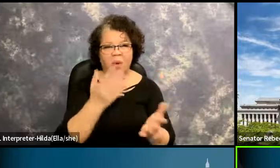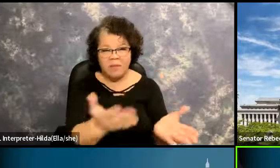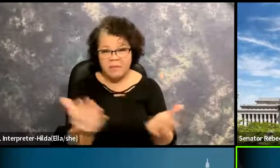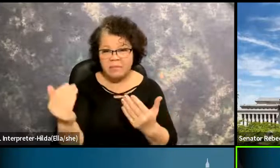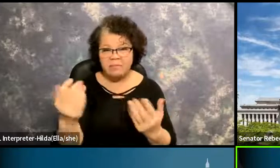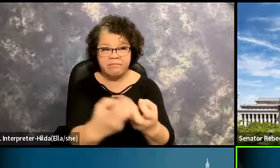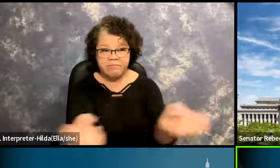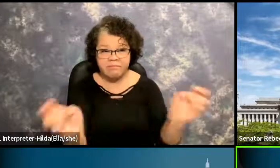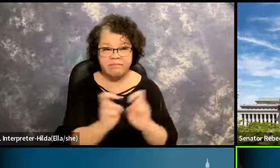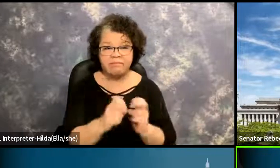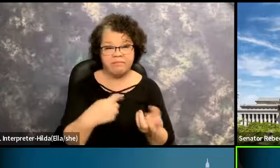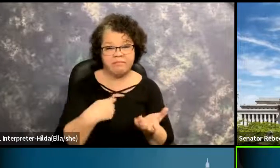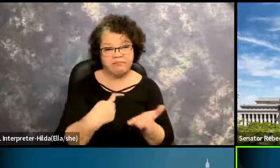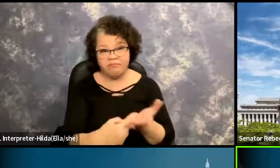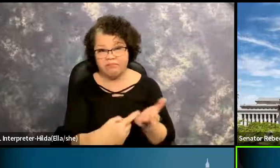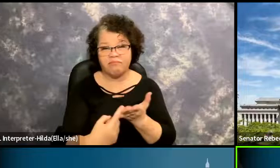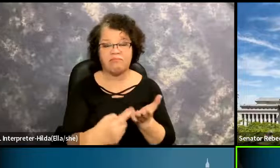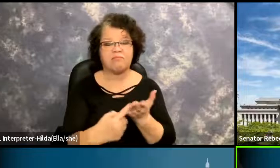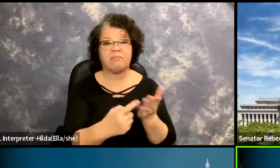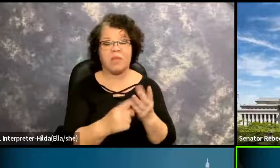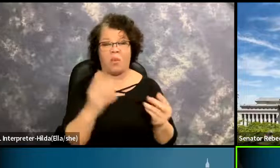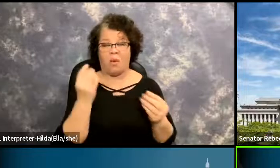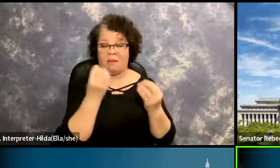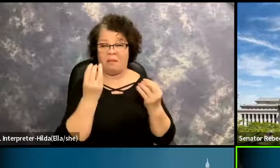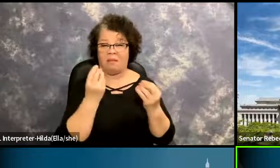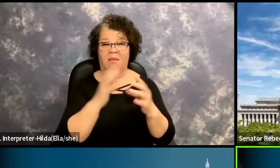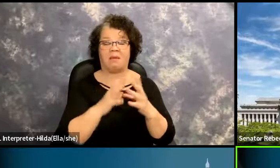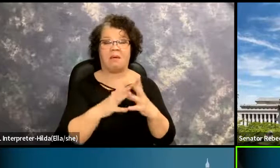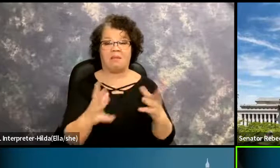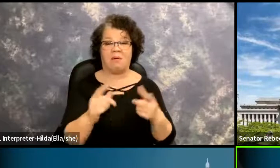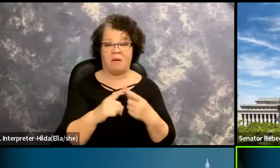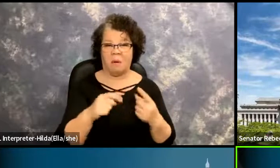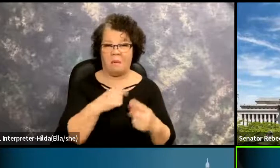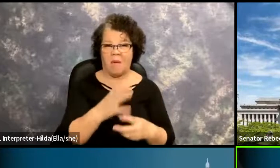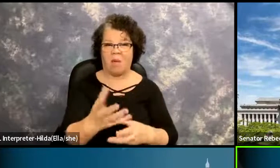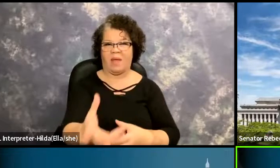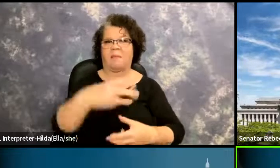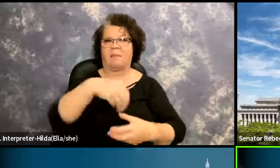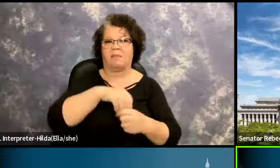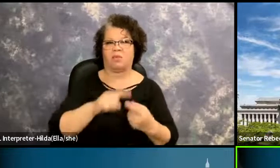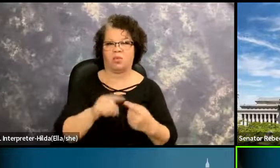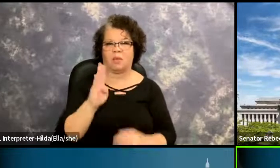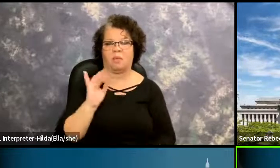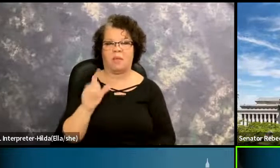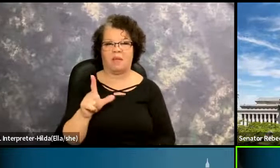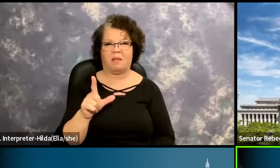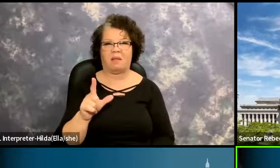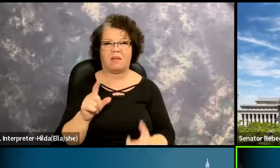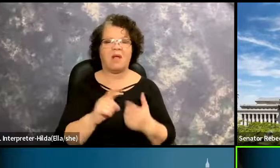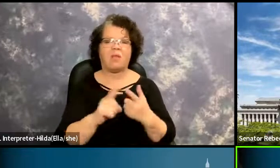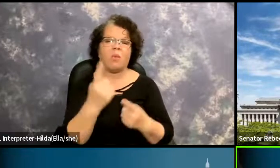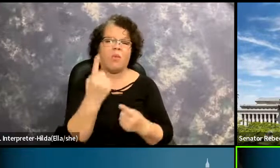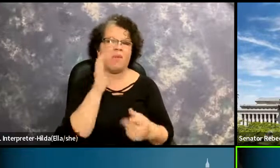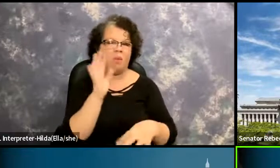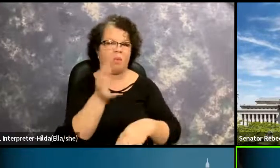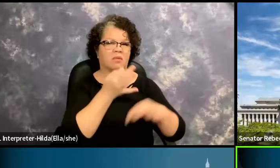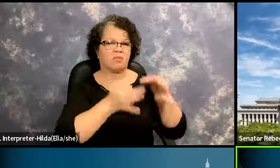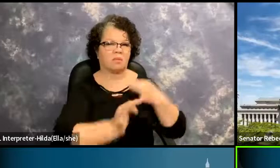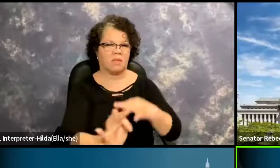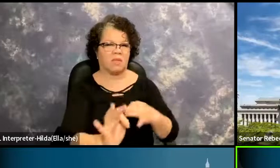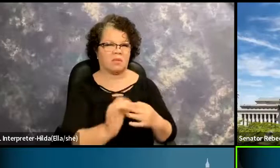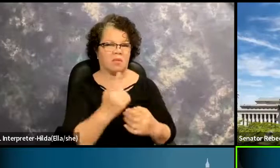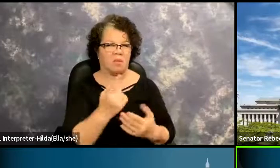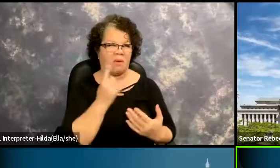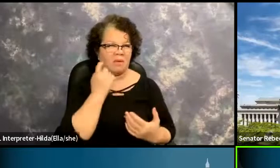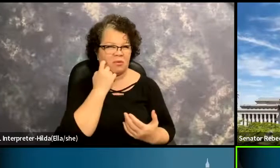lot of considerations for implementation into the version of the bill, that the substitute that was introduced this year. So this is a